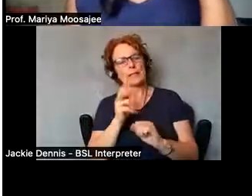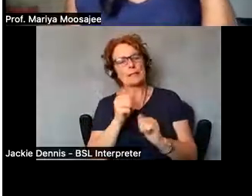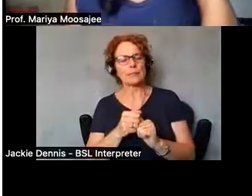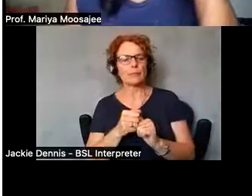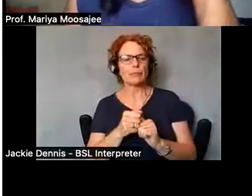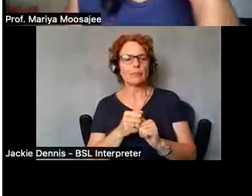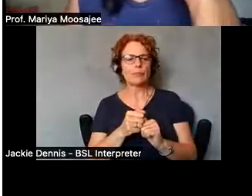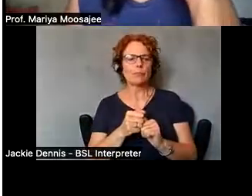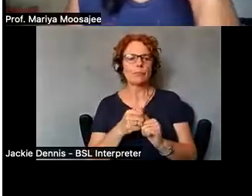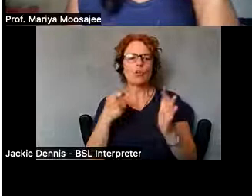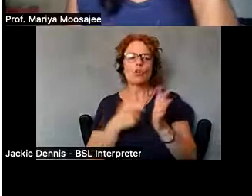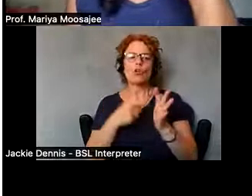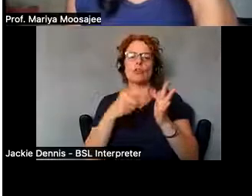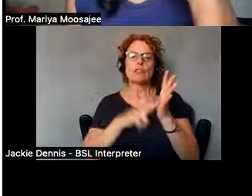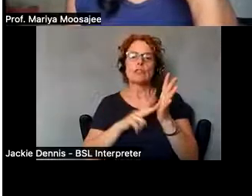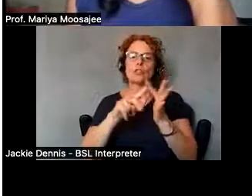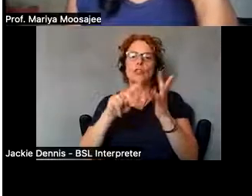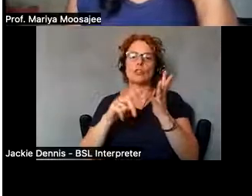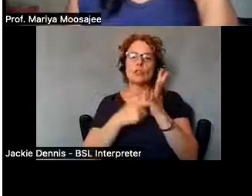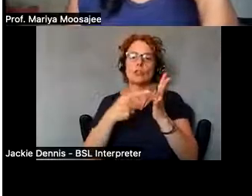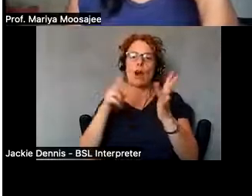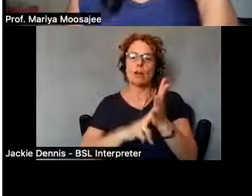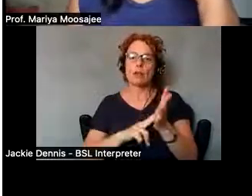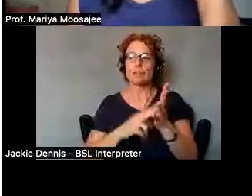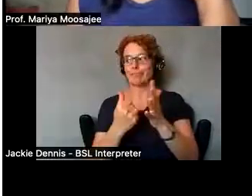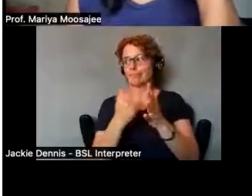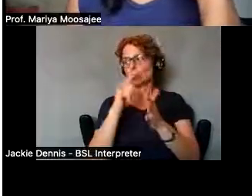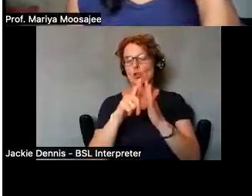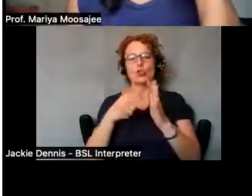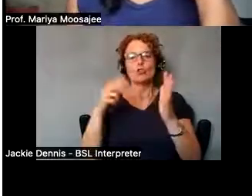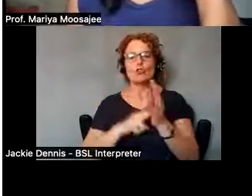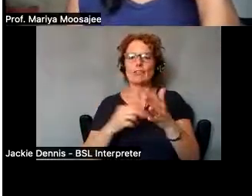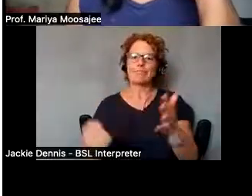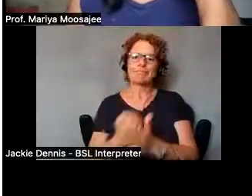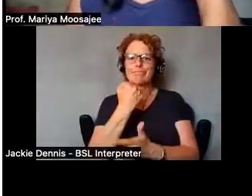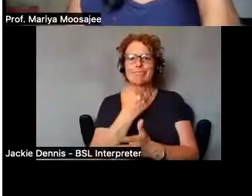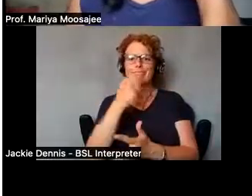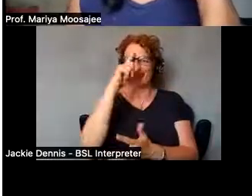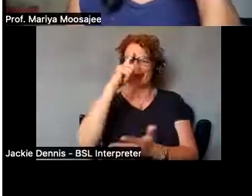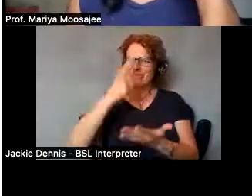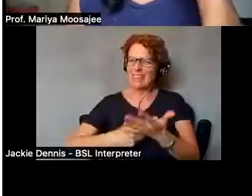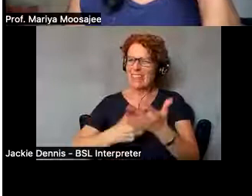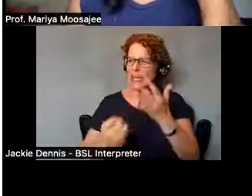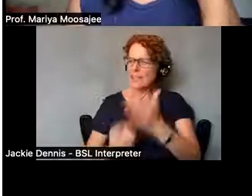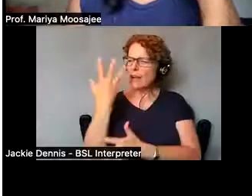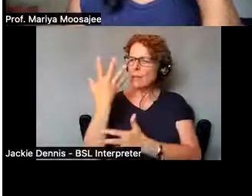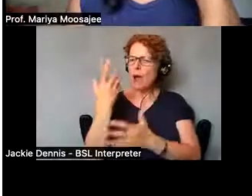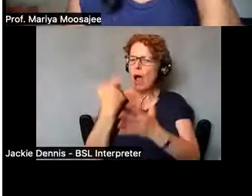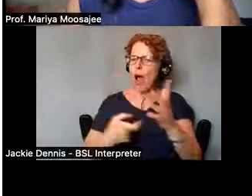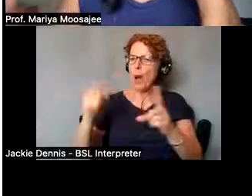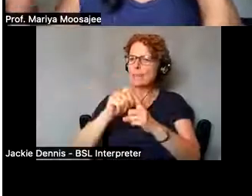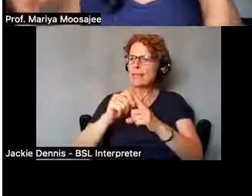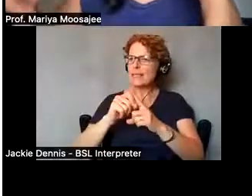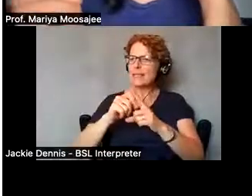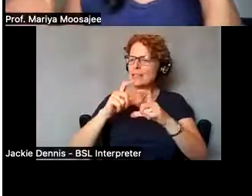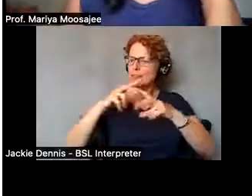terms of Renuron, in January, sadly, they decided to halt the development of their retinitis pigmentosa program.